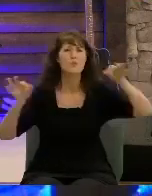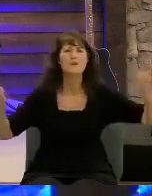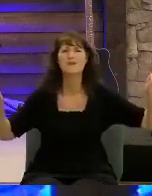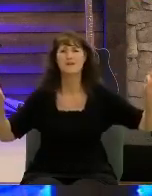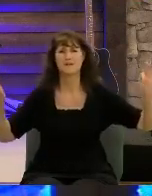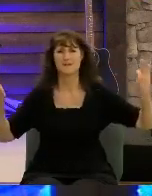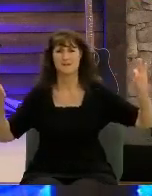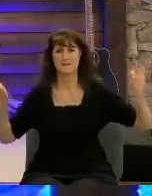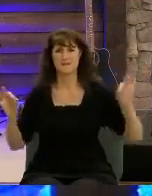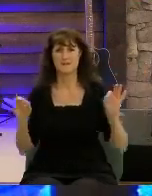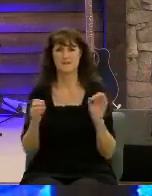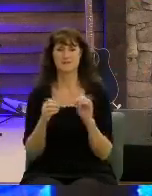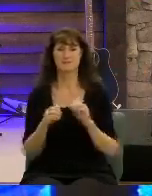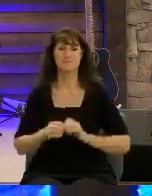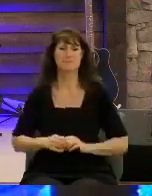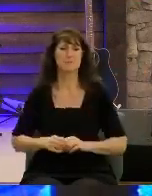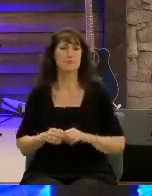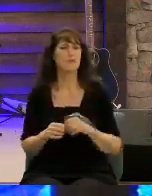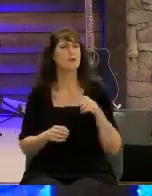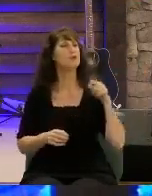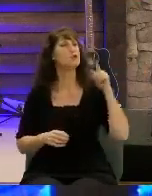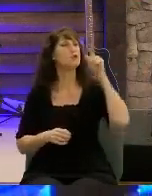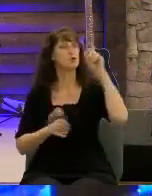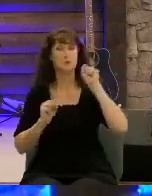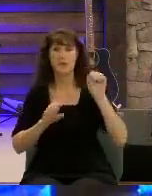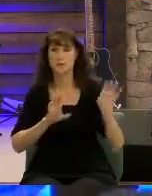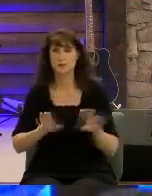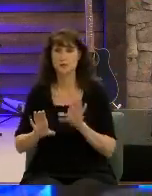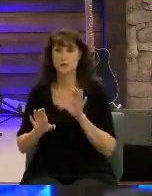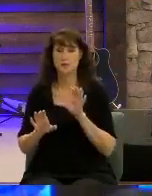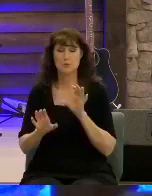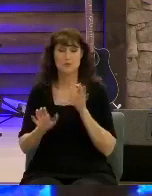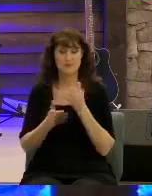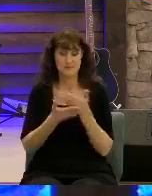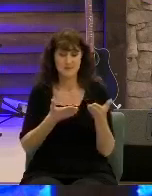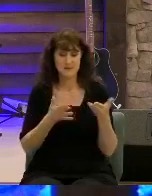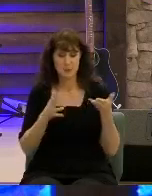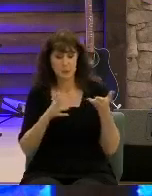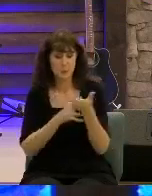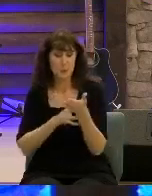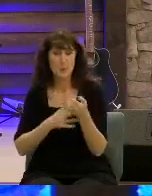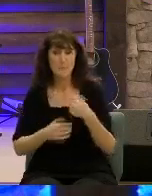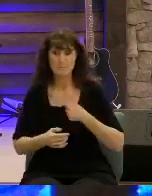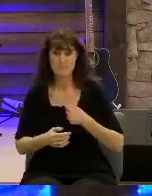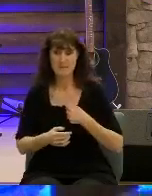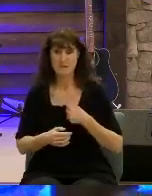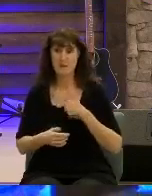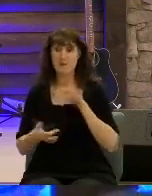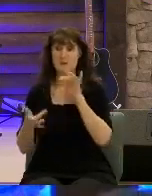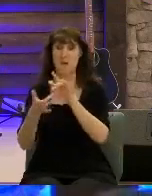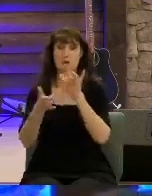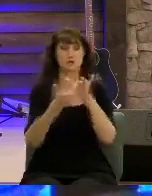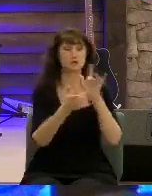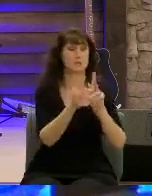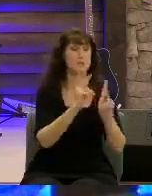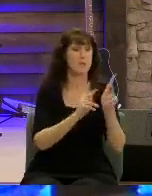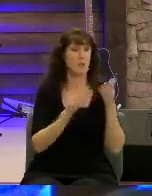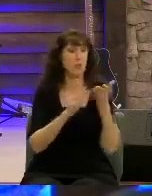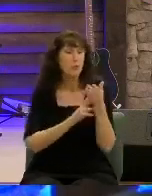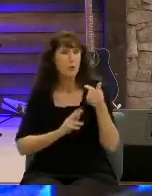right? And God, you can do these things through me. You can touch lives. You can use me, Lord